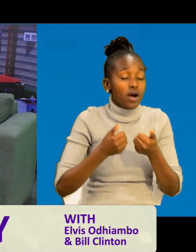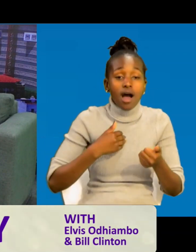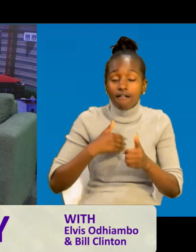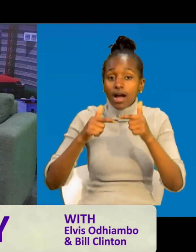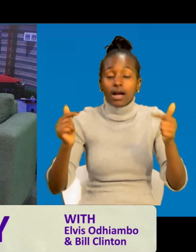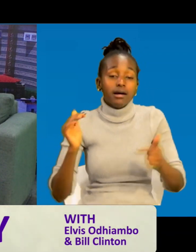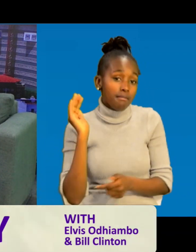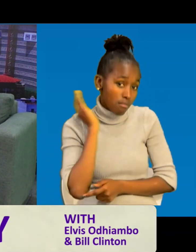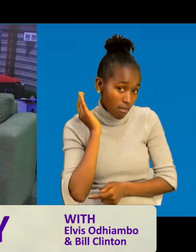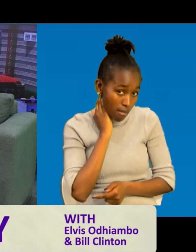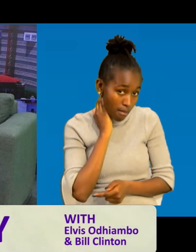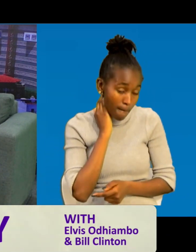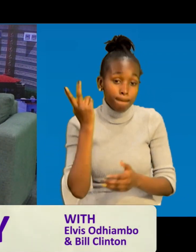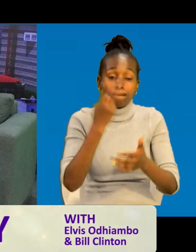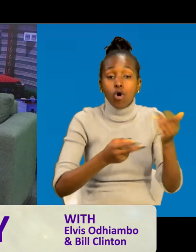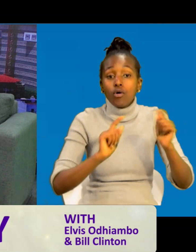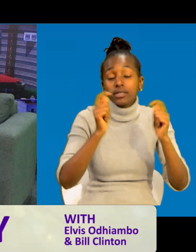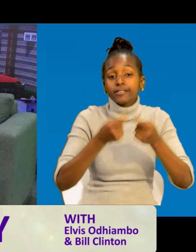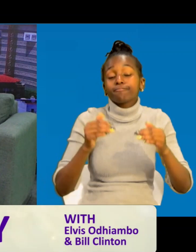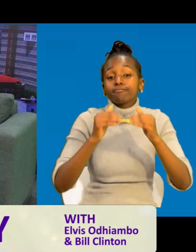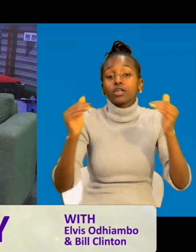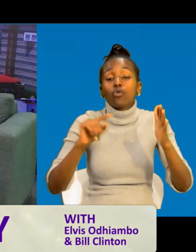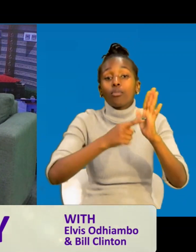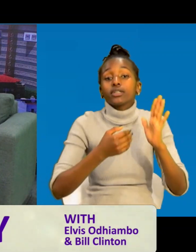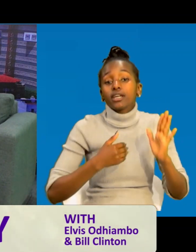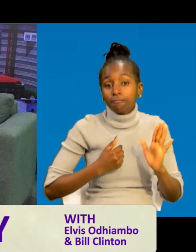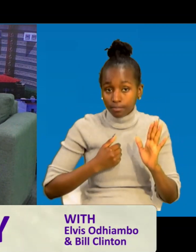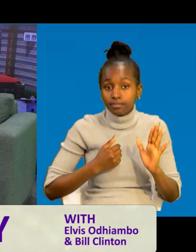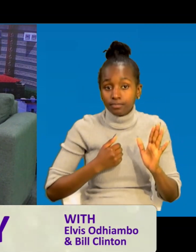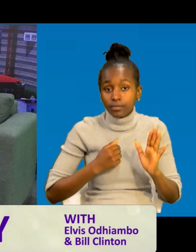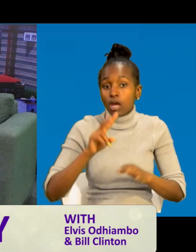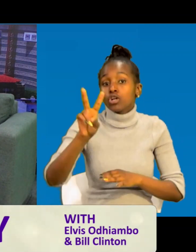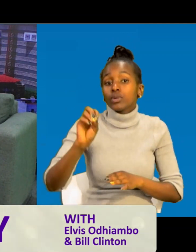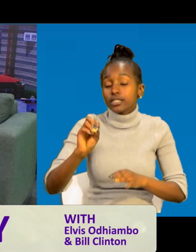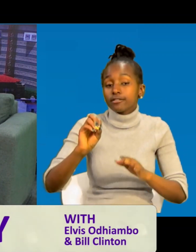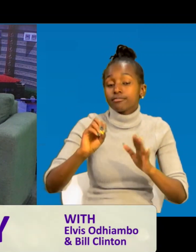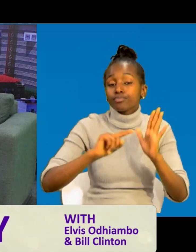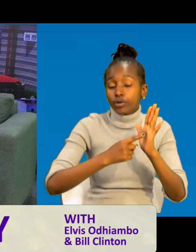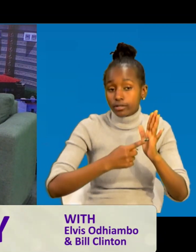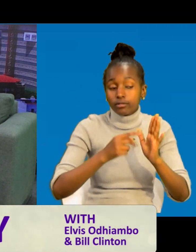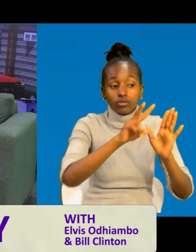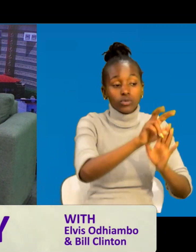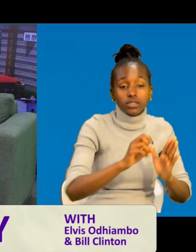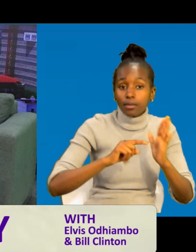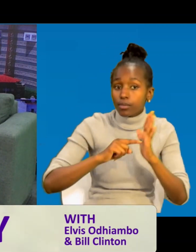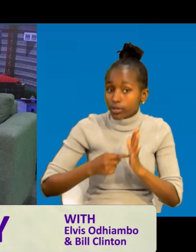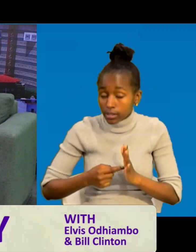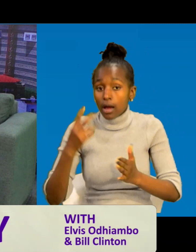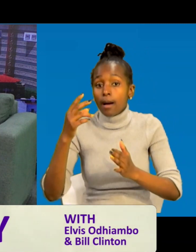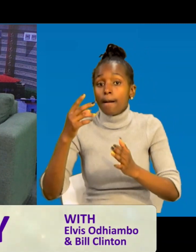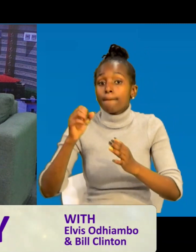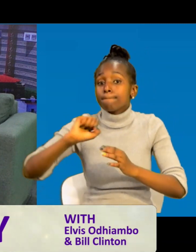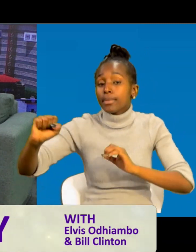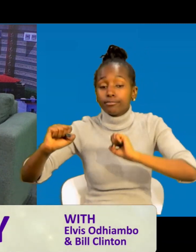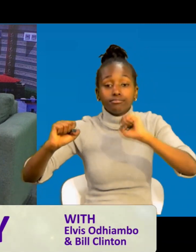Seals, they tied together points with Gor Mahia. All of them at 20 points. Now both sides are of course showing a glimpse